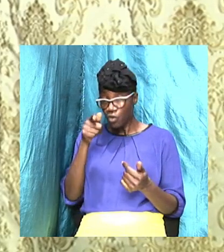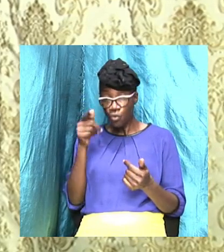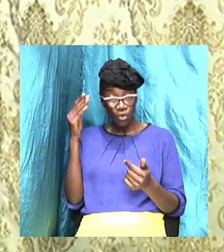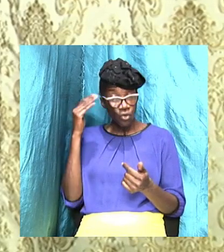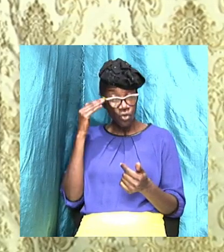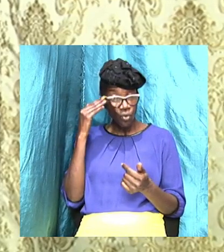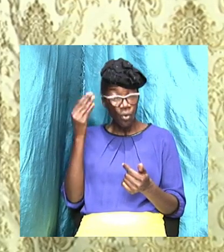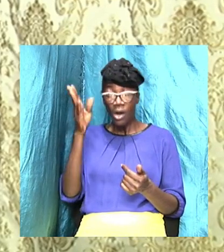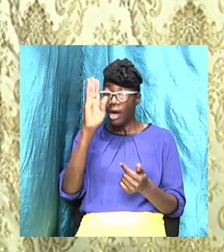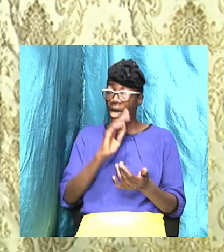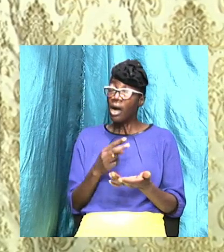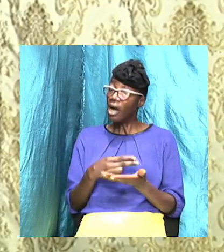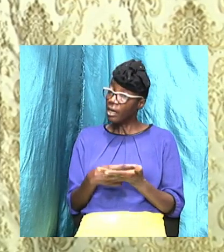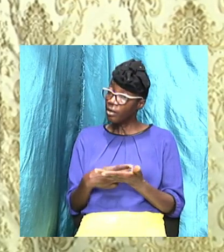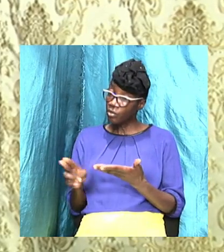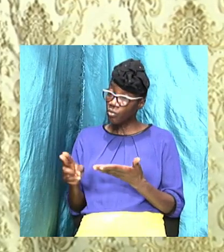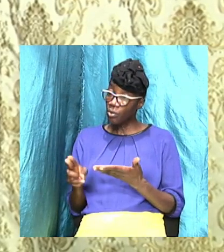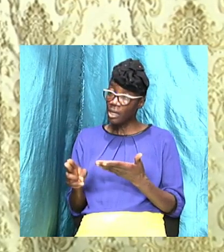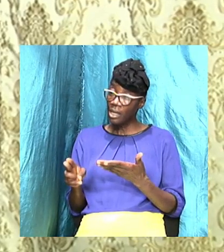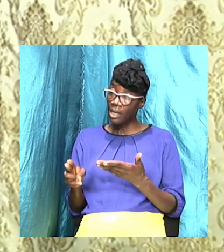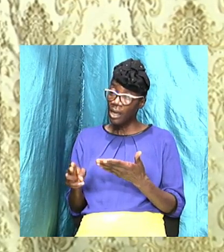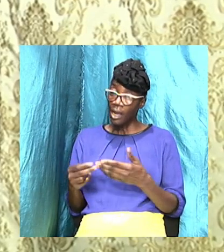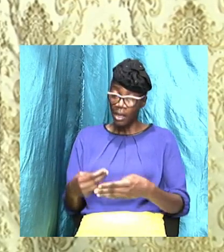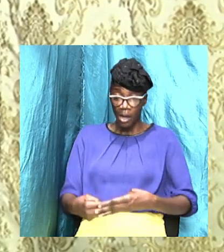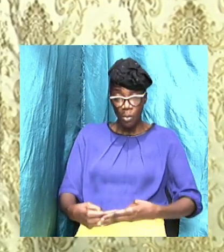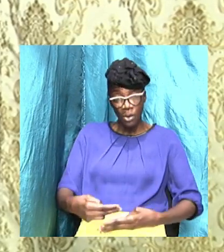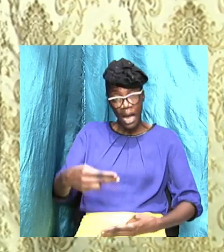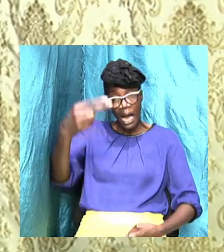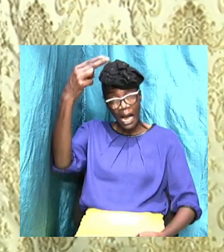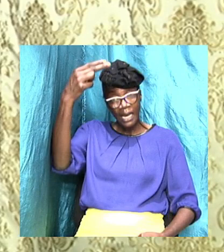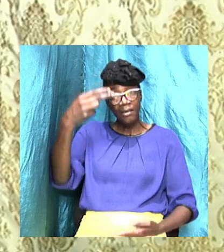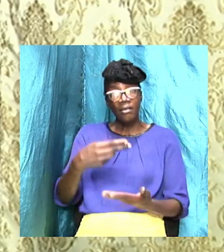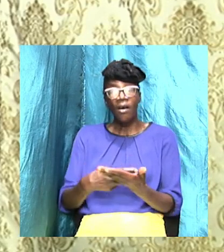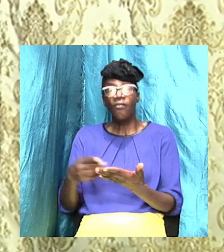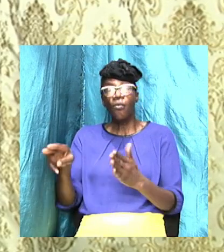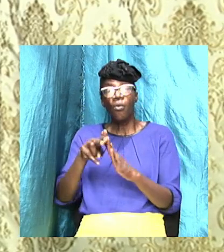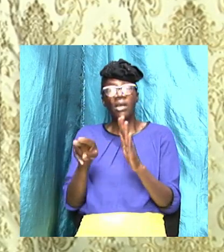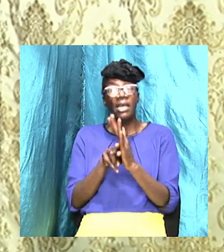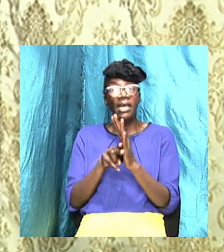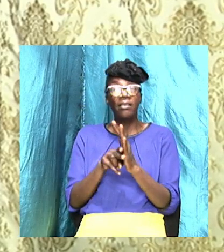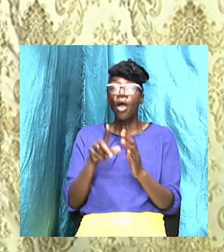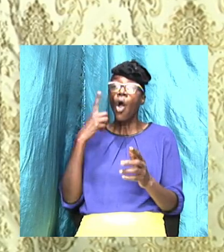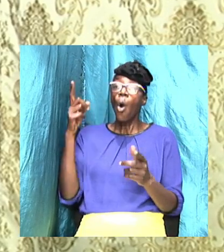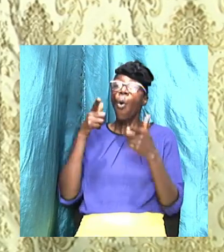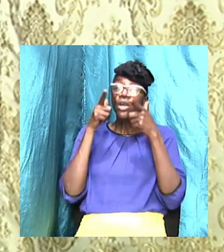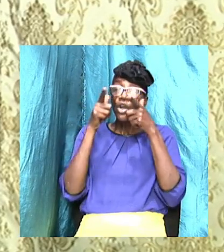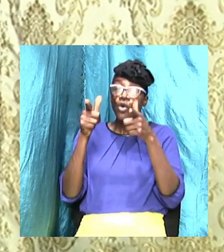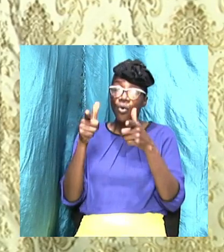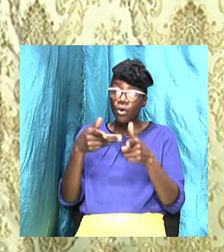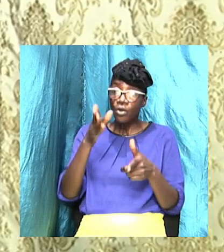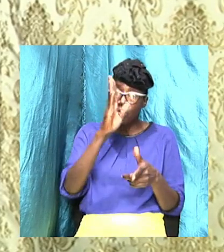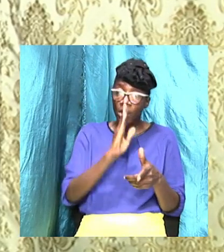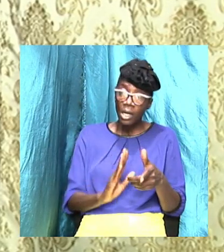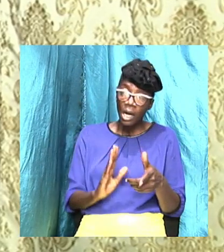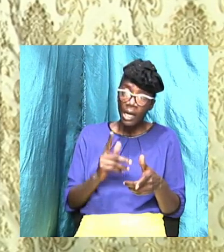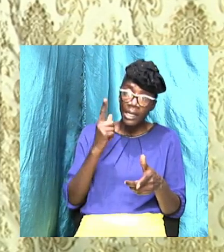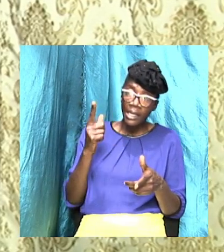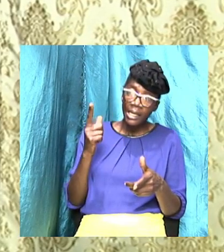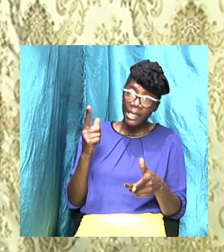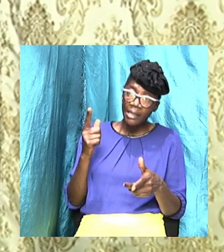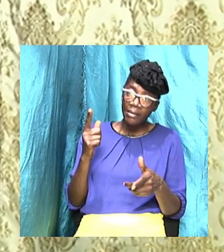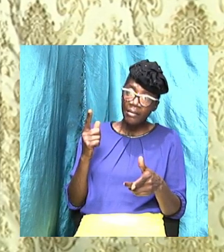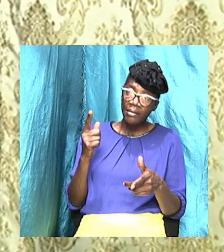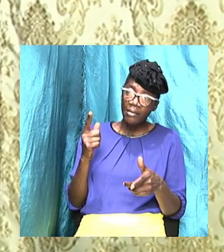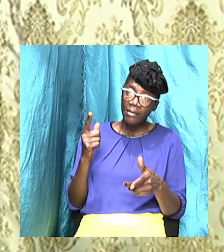holy. Whenever we talk about the heights of holiness, we can only look to God. He is the